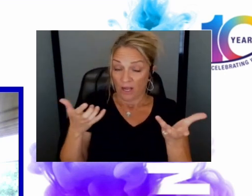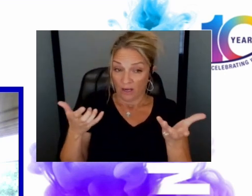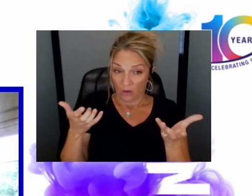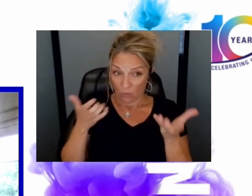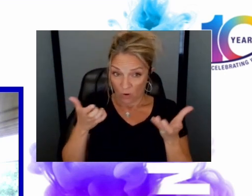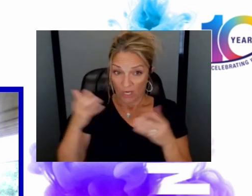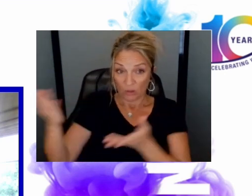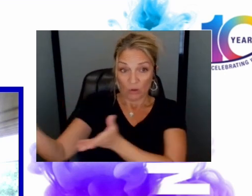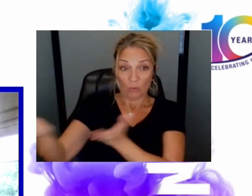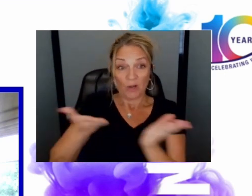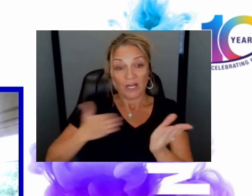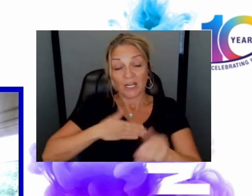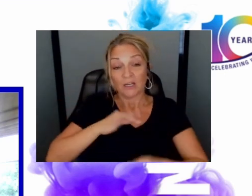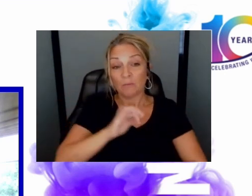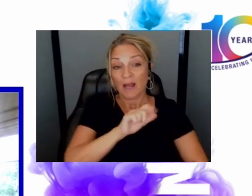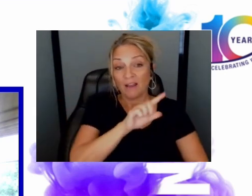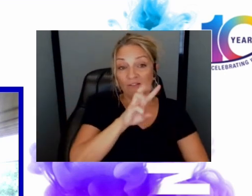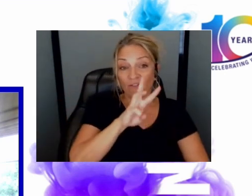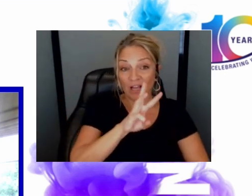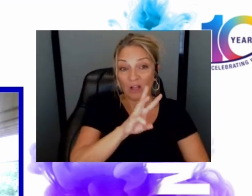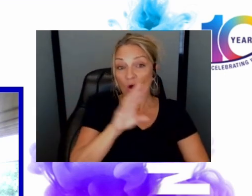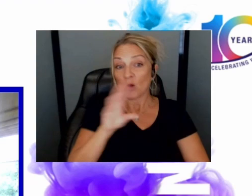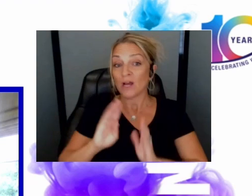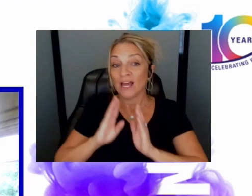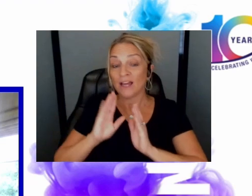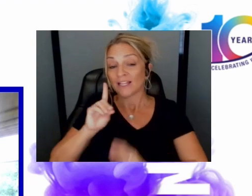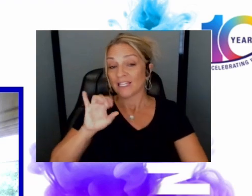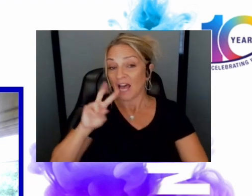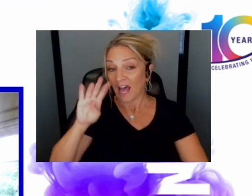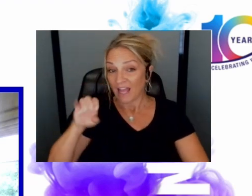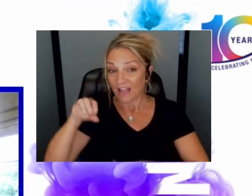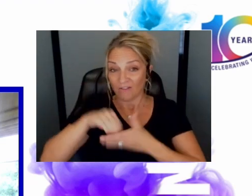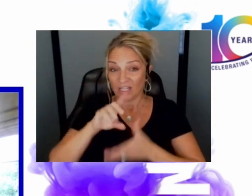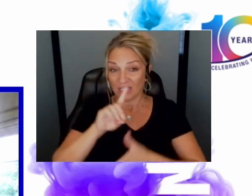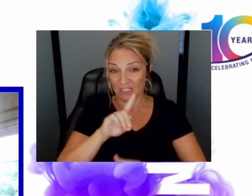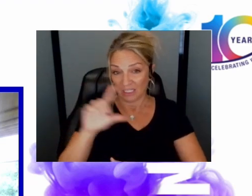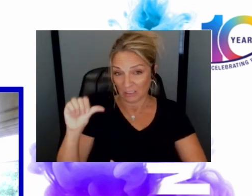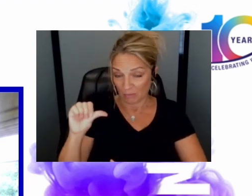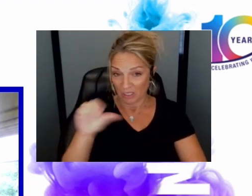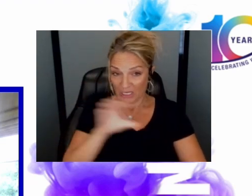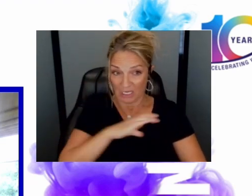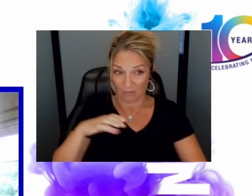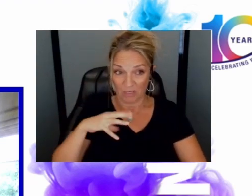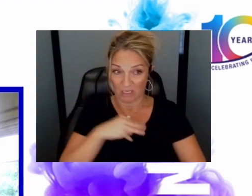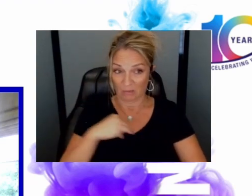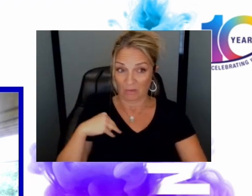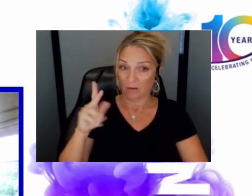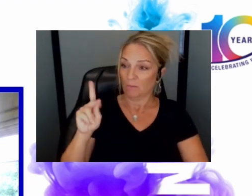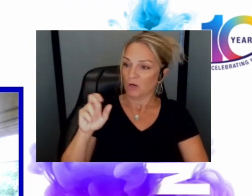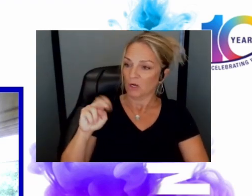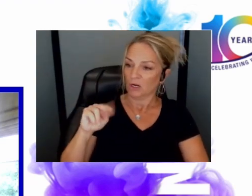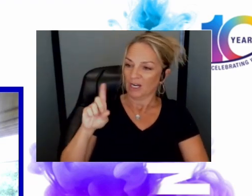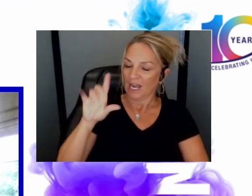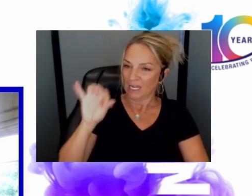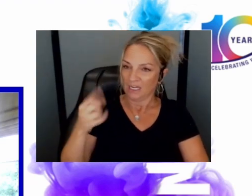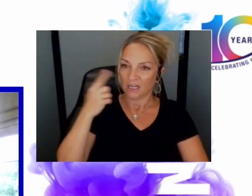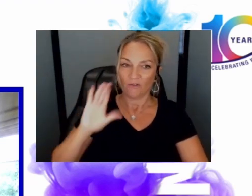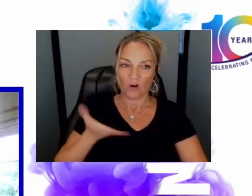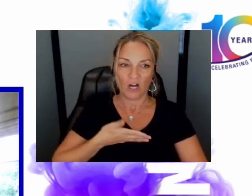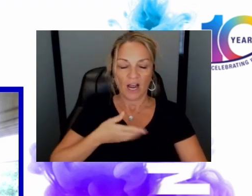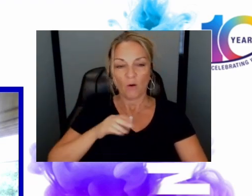Committee member, Kennedy, for the next half of our respective virtual event.